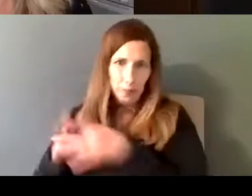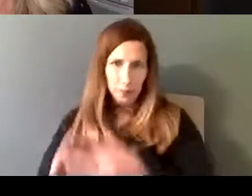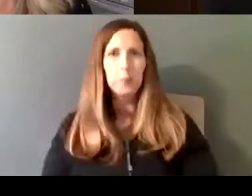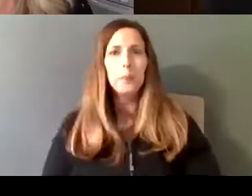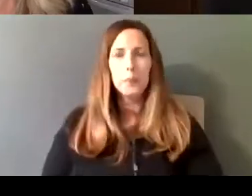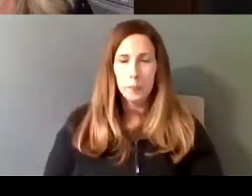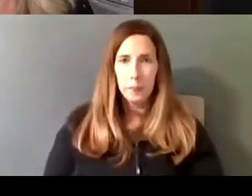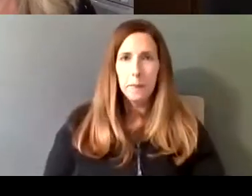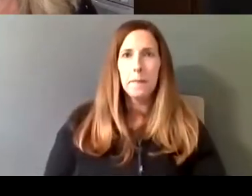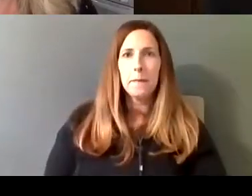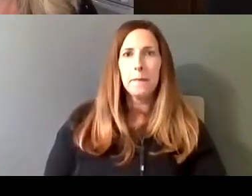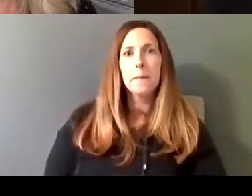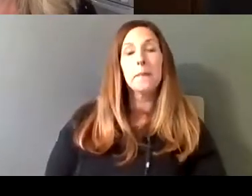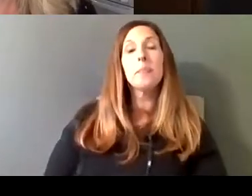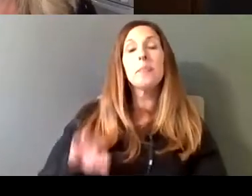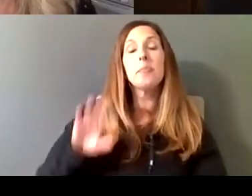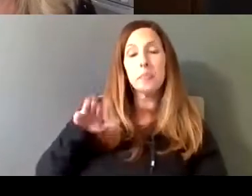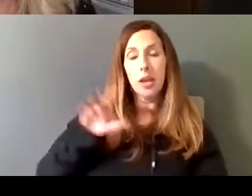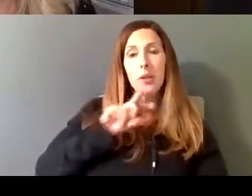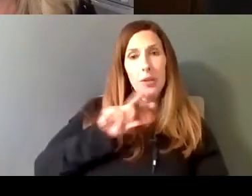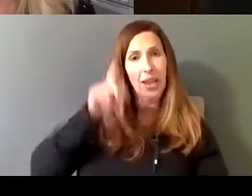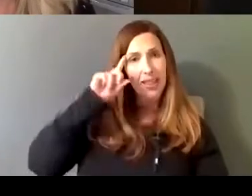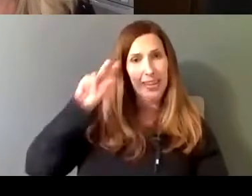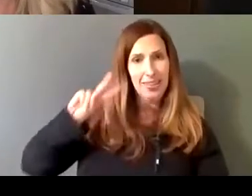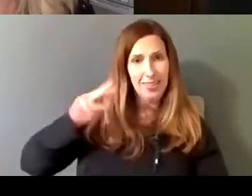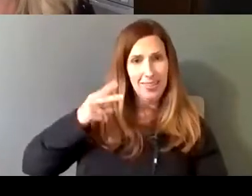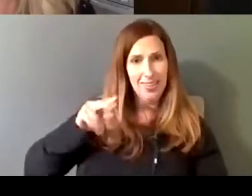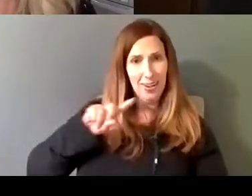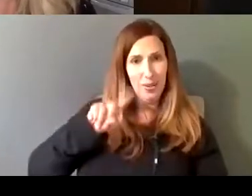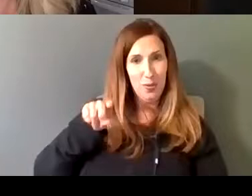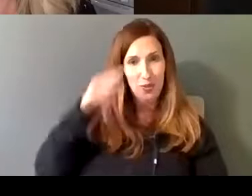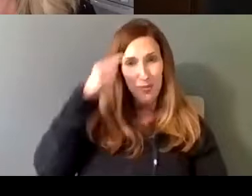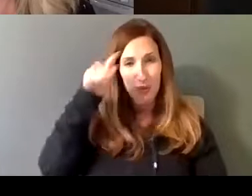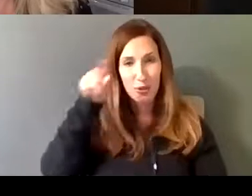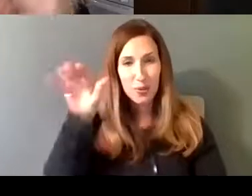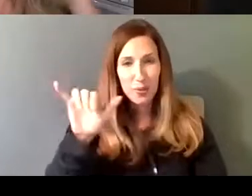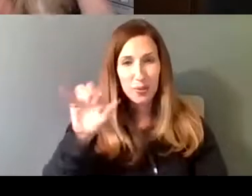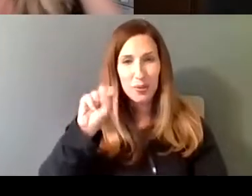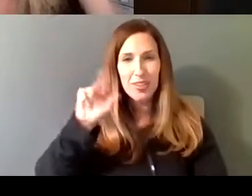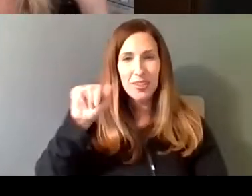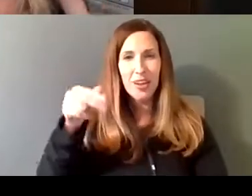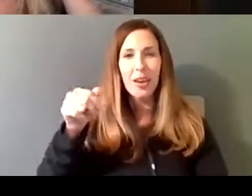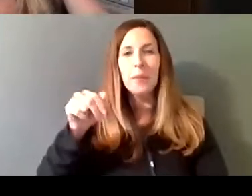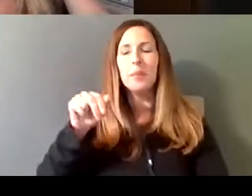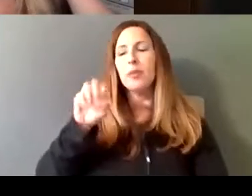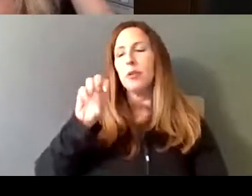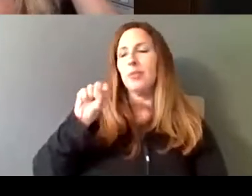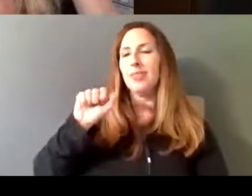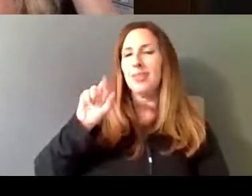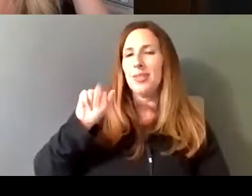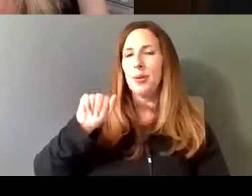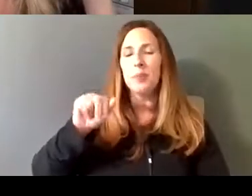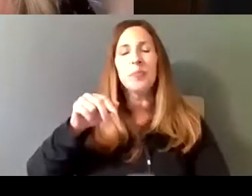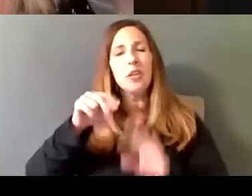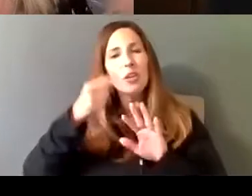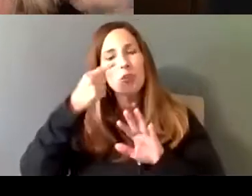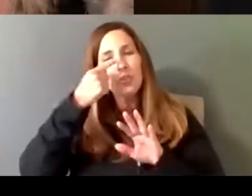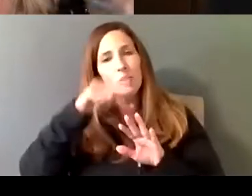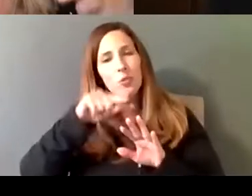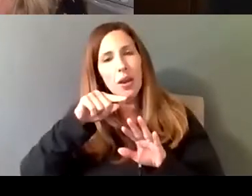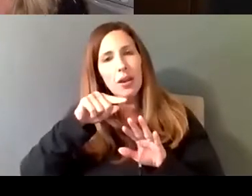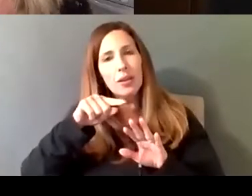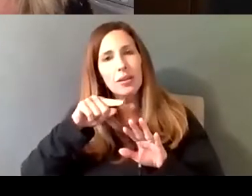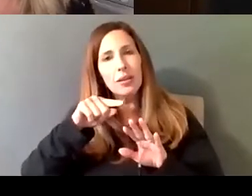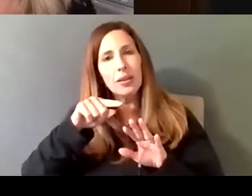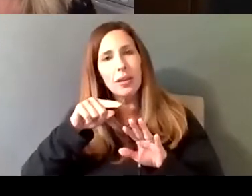And Sarah, I actually think the second question is for you as well. Can you please just